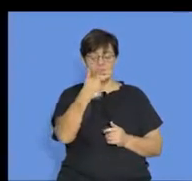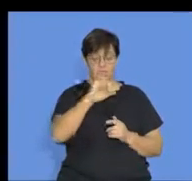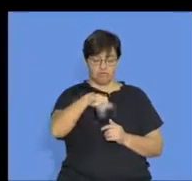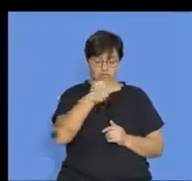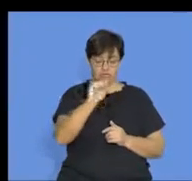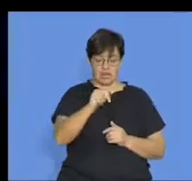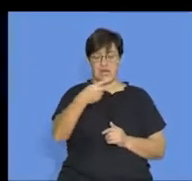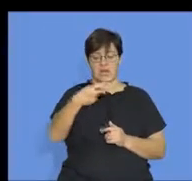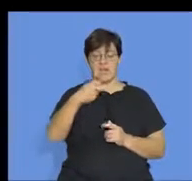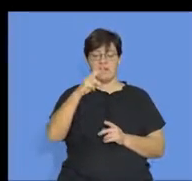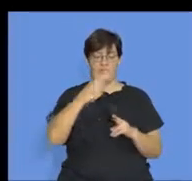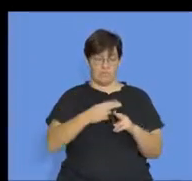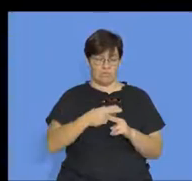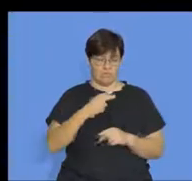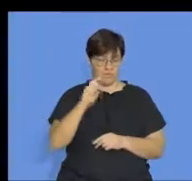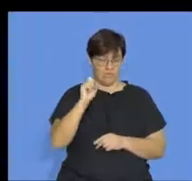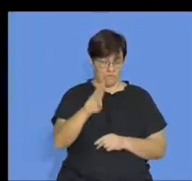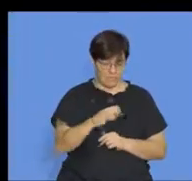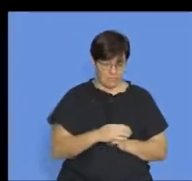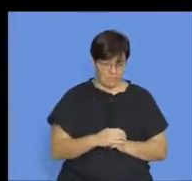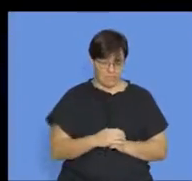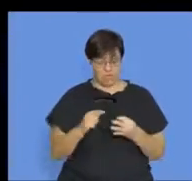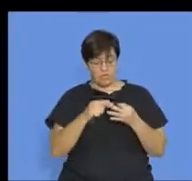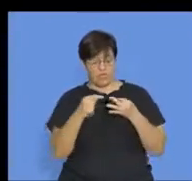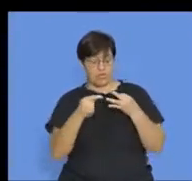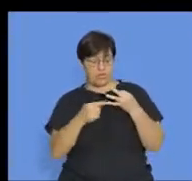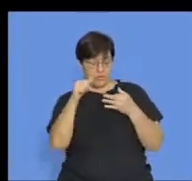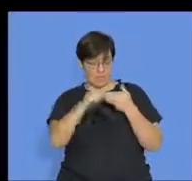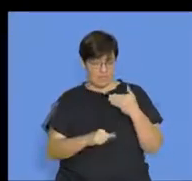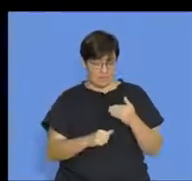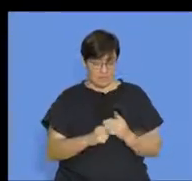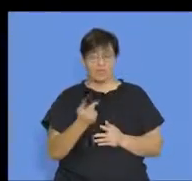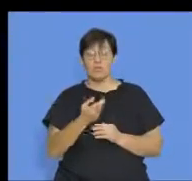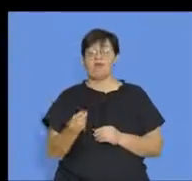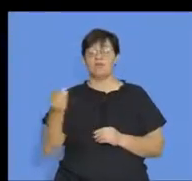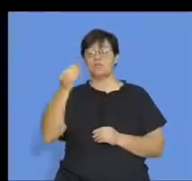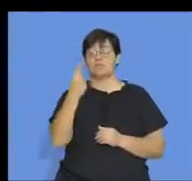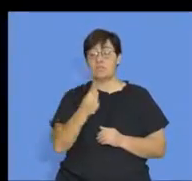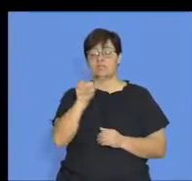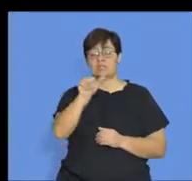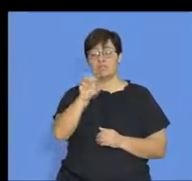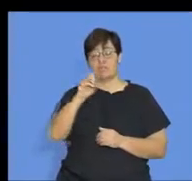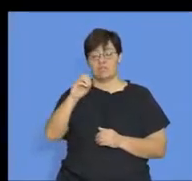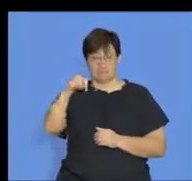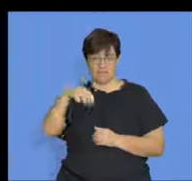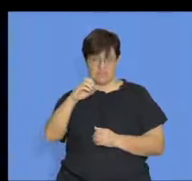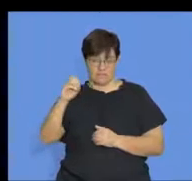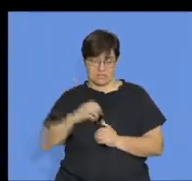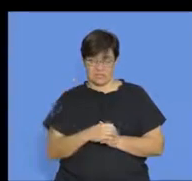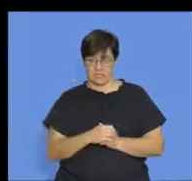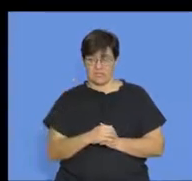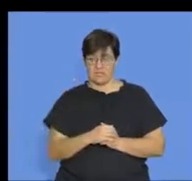at December, January, February, so for the next 3 months, her interest is now